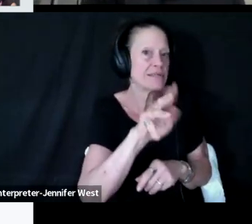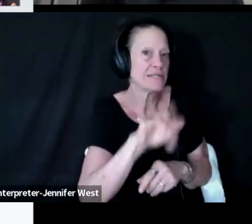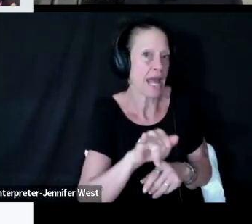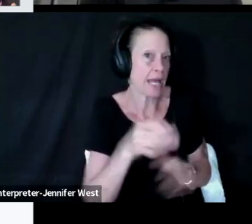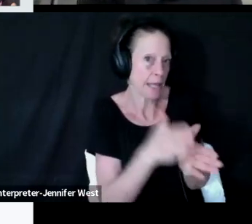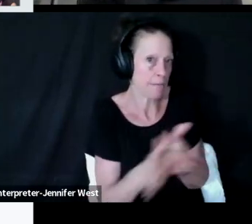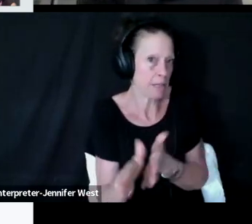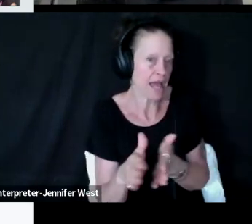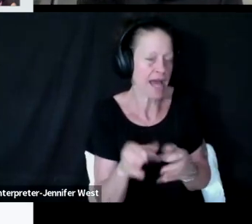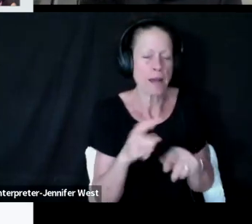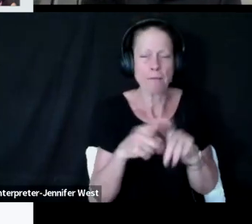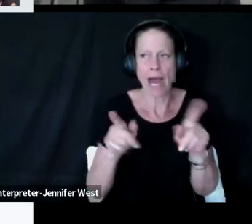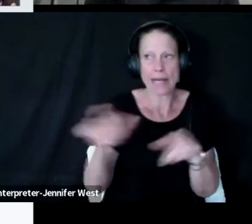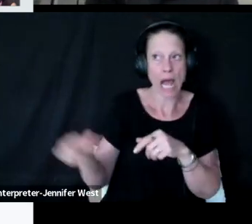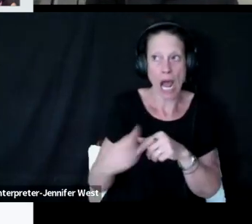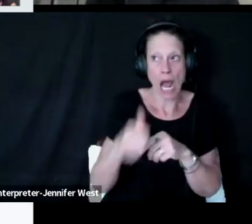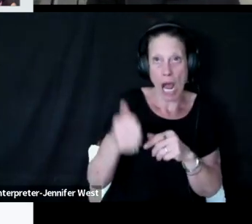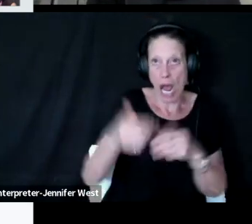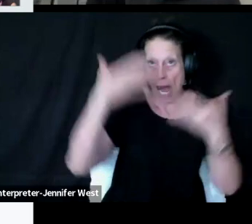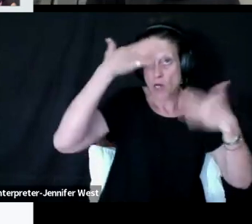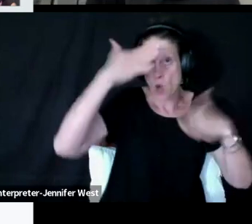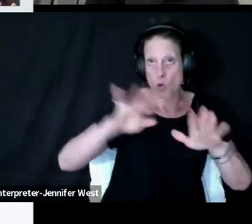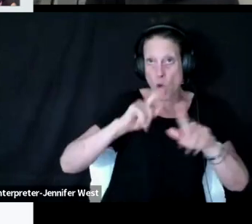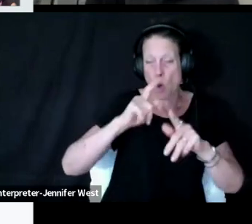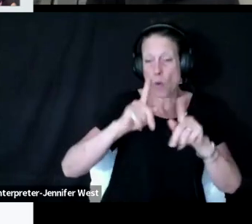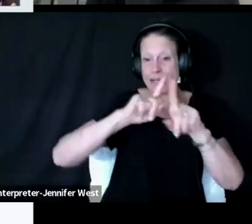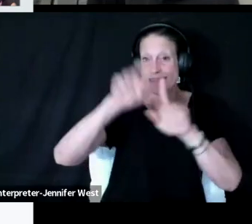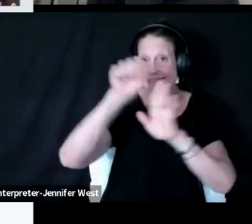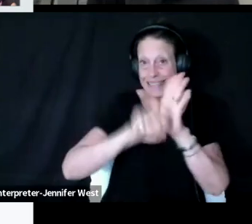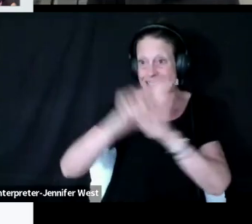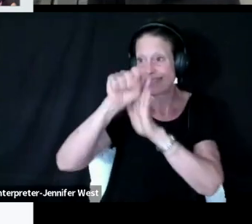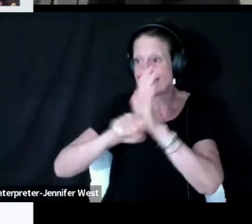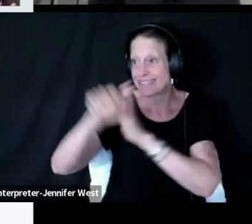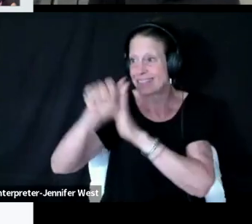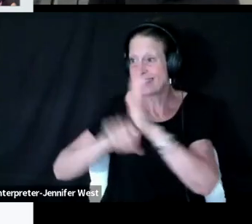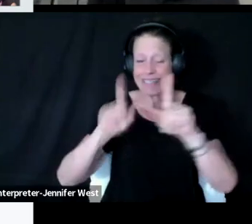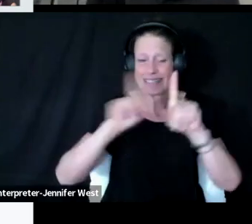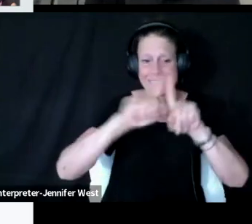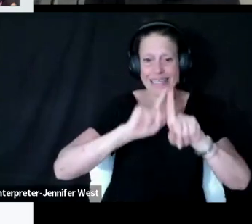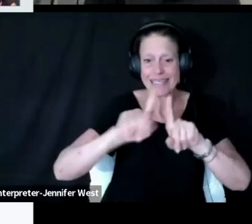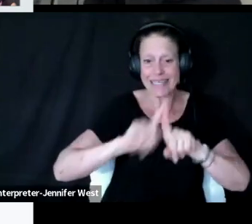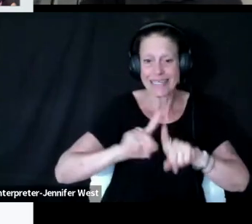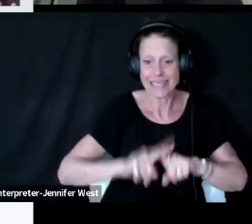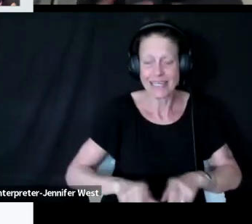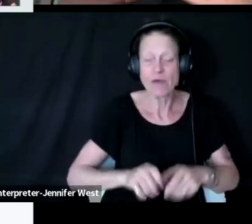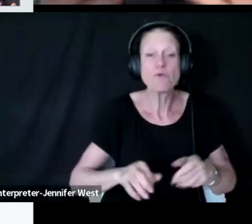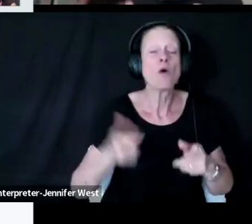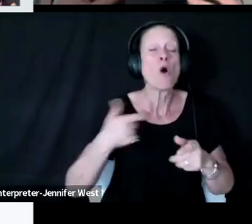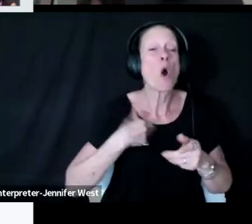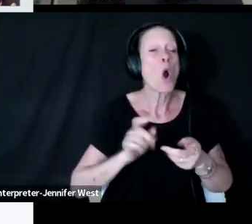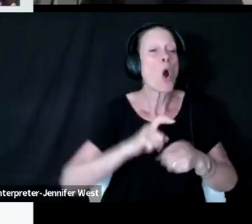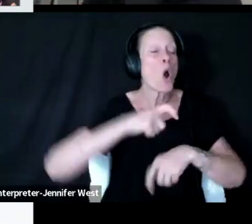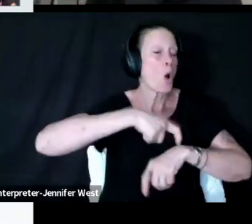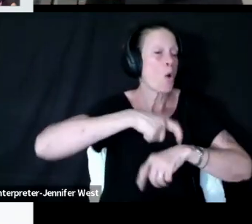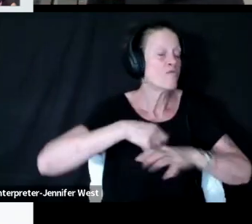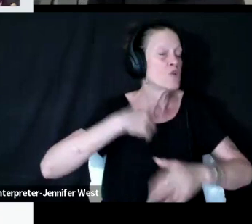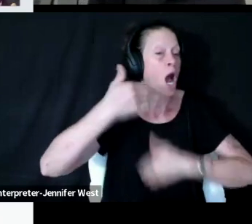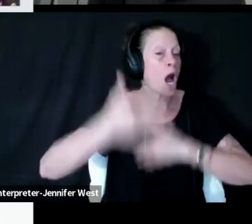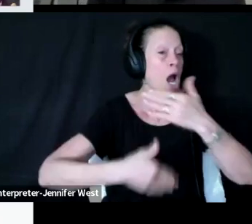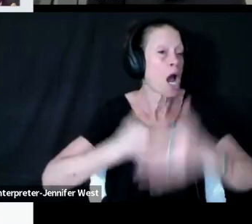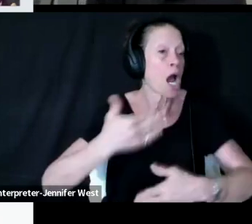how strict your state is on those type of things. I do think over time we're going to get it covered, but I think it's going to take a little